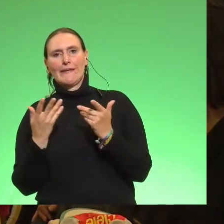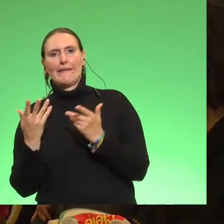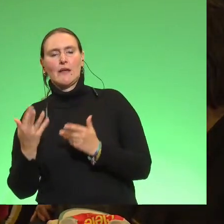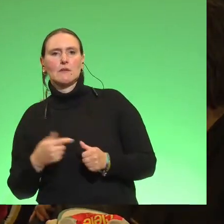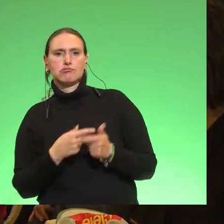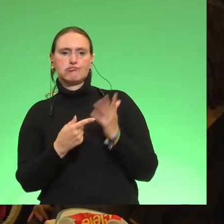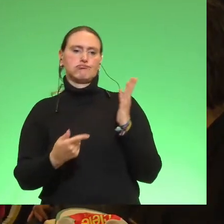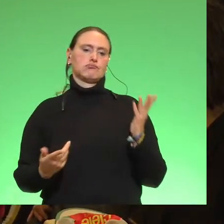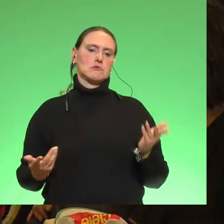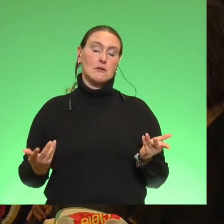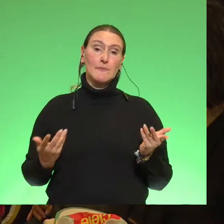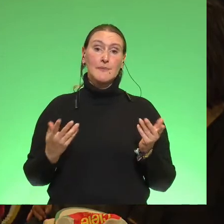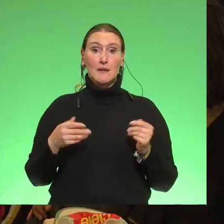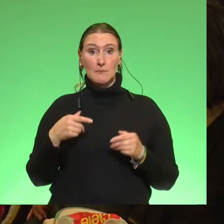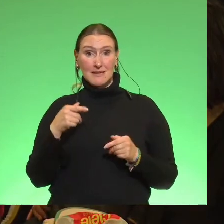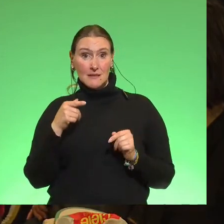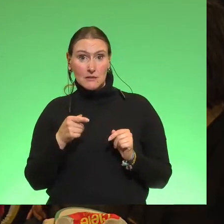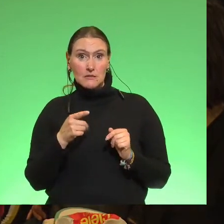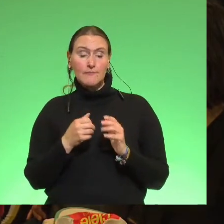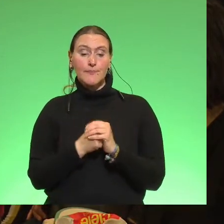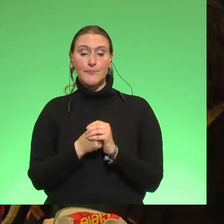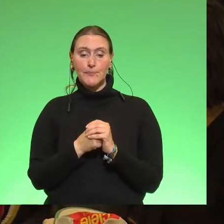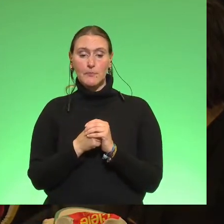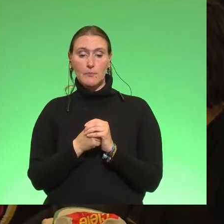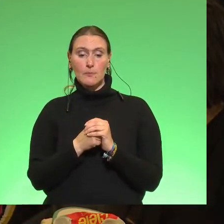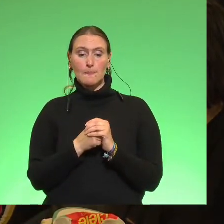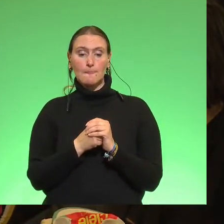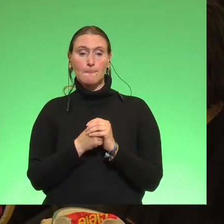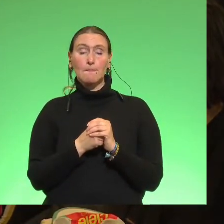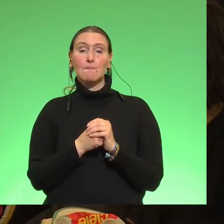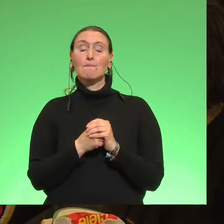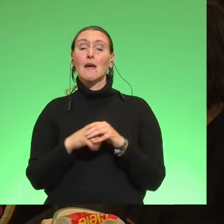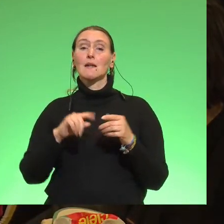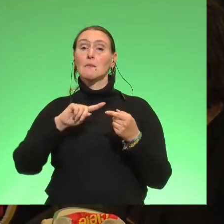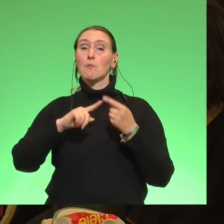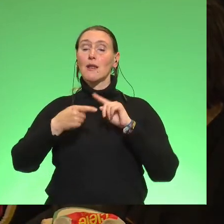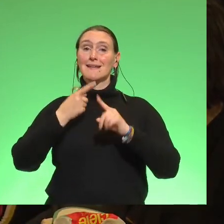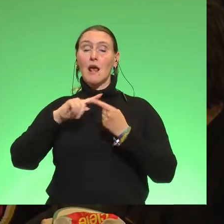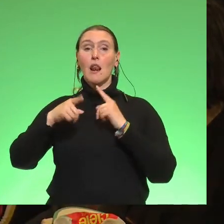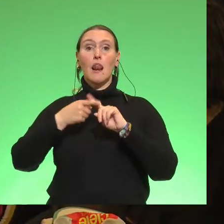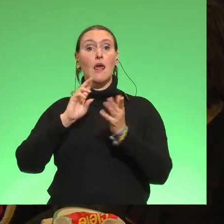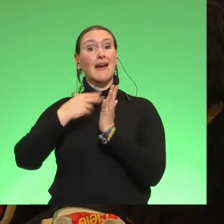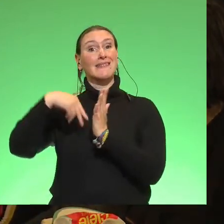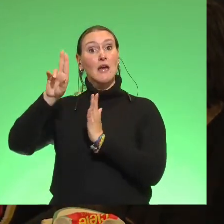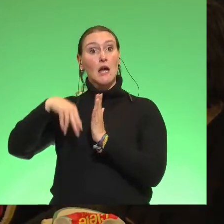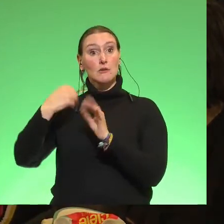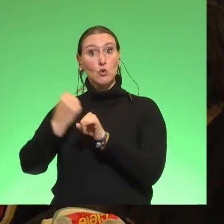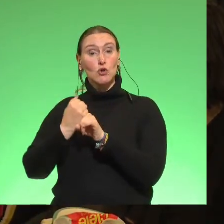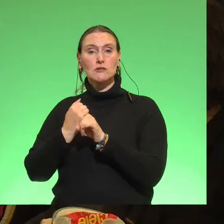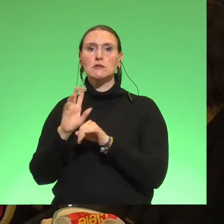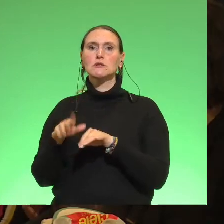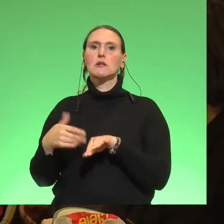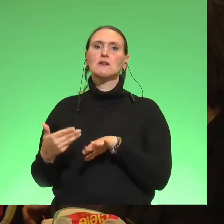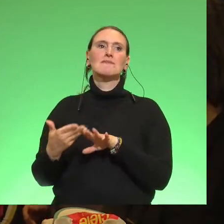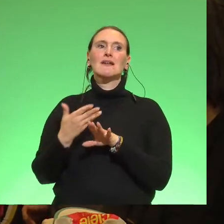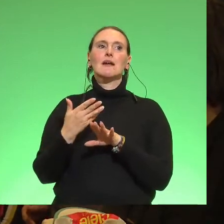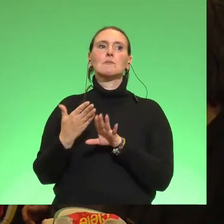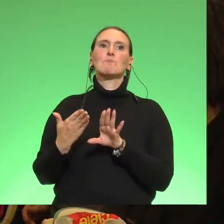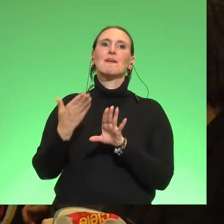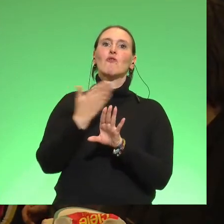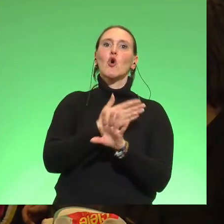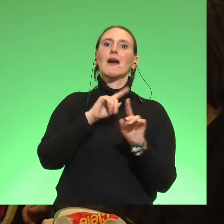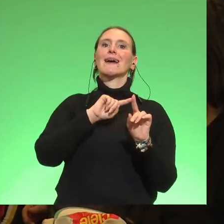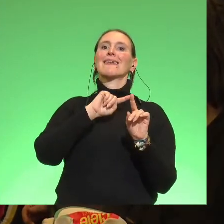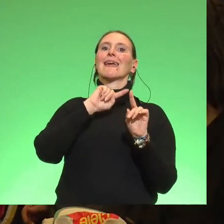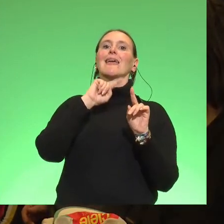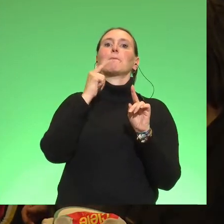applauded political artworks, but not from a direct perspective. It was like about the oppression. So maybe you